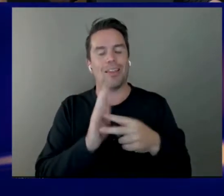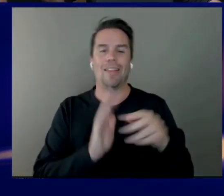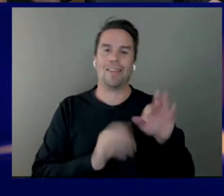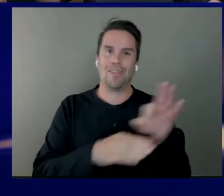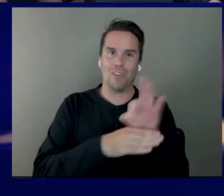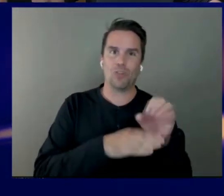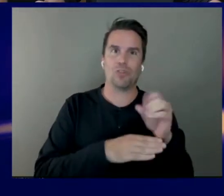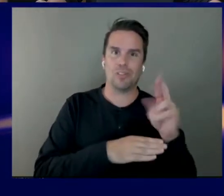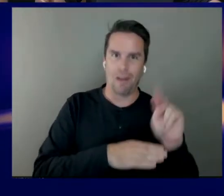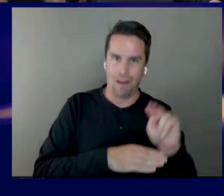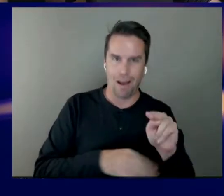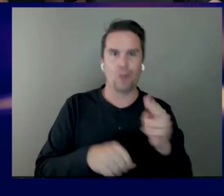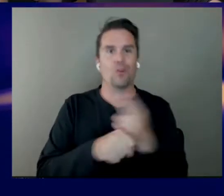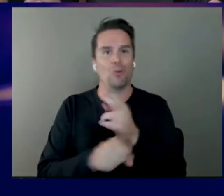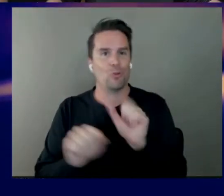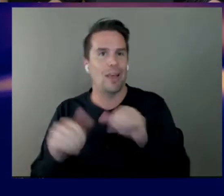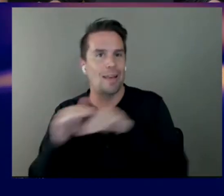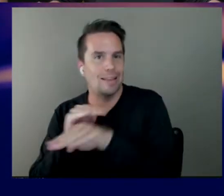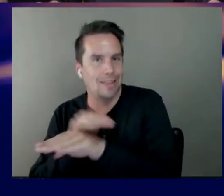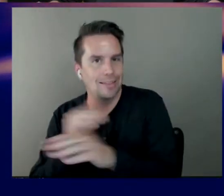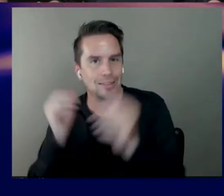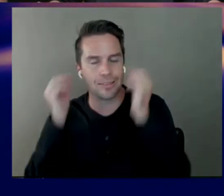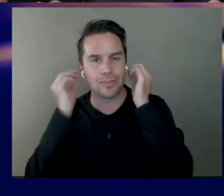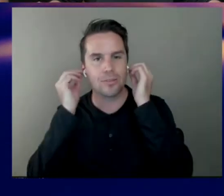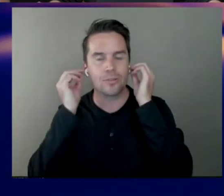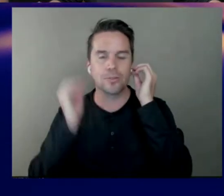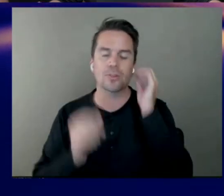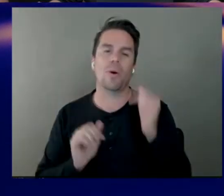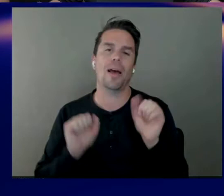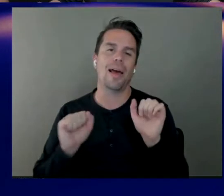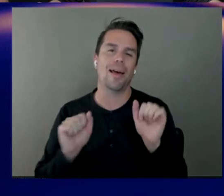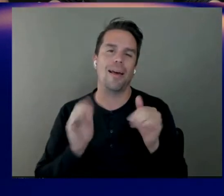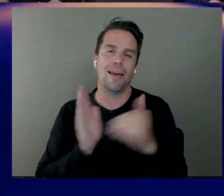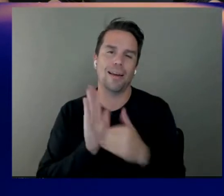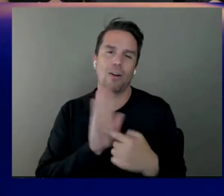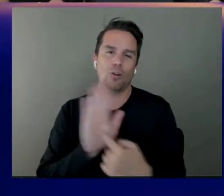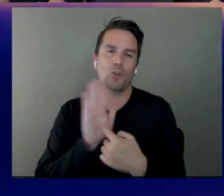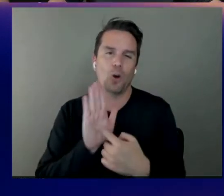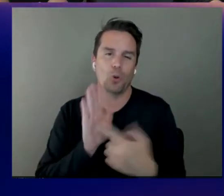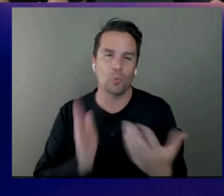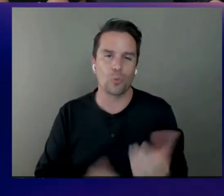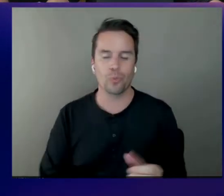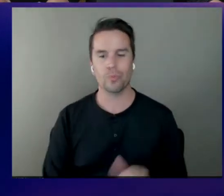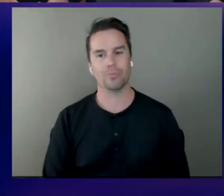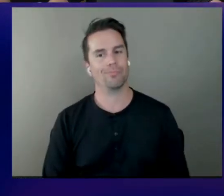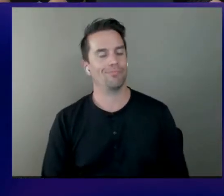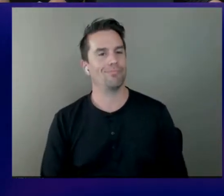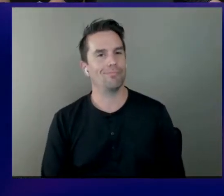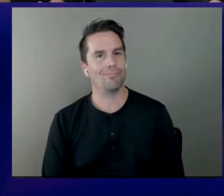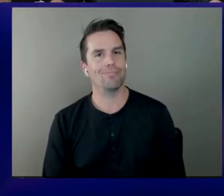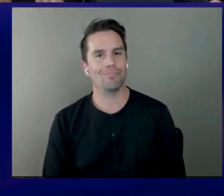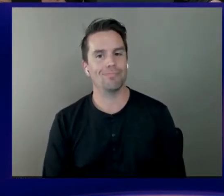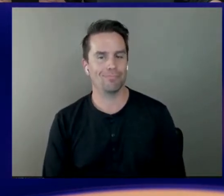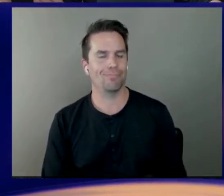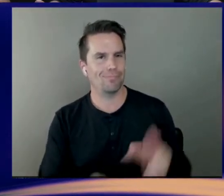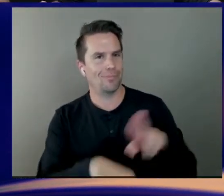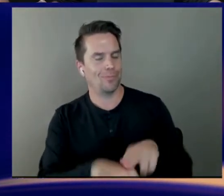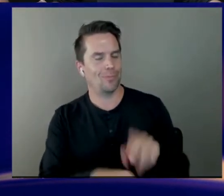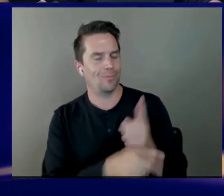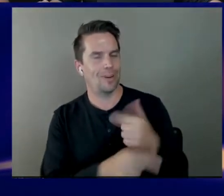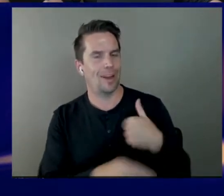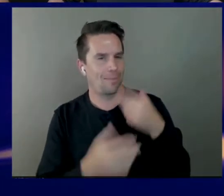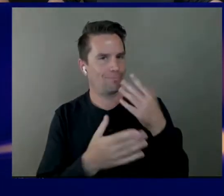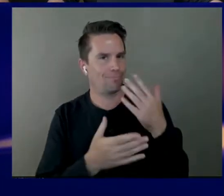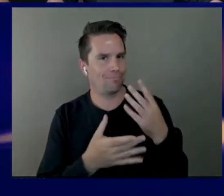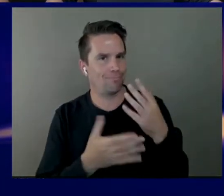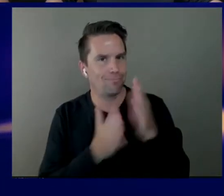Jira, and we push all these events into Jira. And again, I can show you the demo. Yeah, absolutely. Let's take a look at it, because that's the part that I'm really interested in. You've got a device here, too. I do